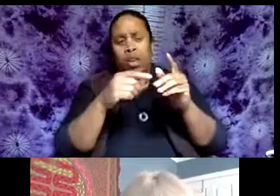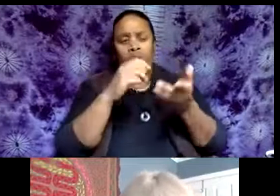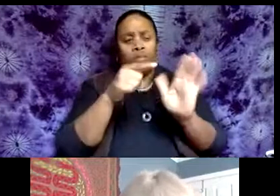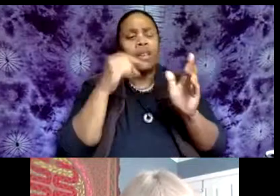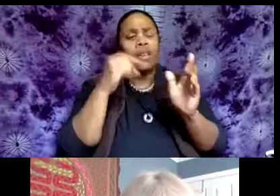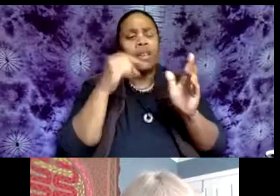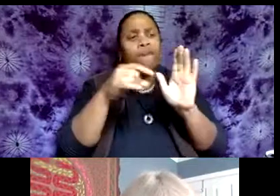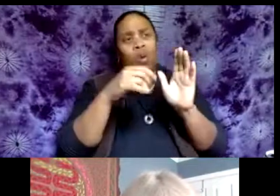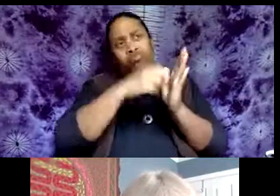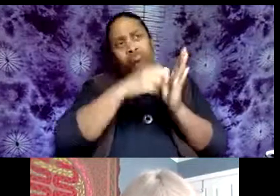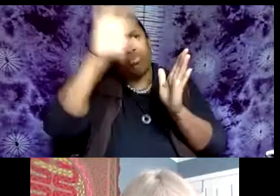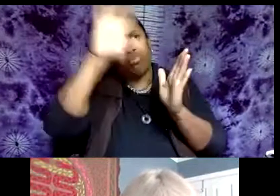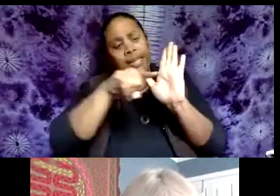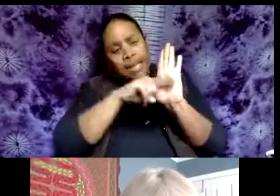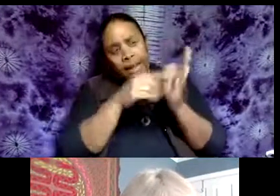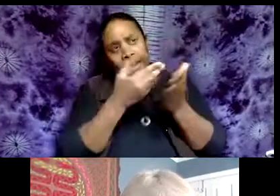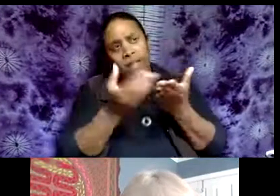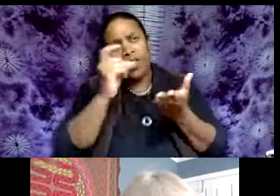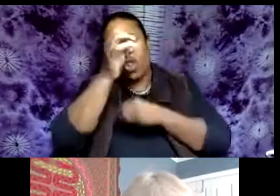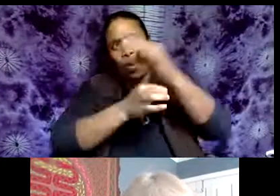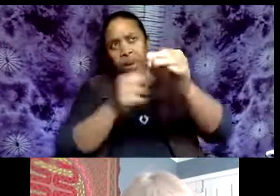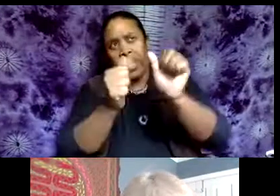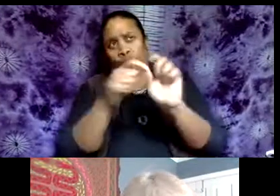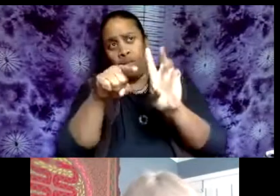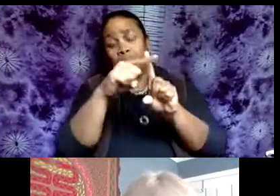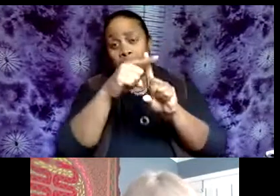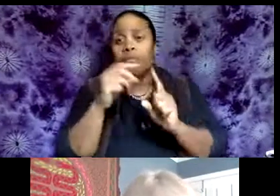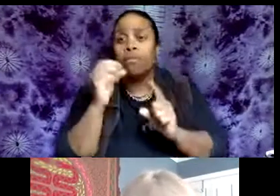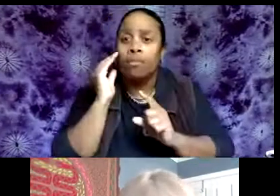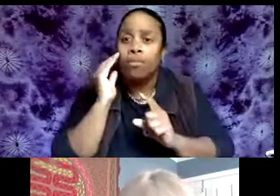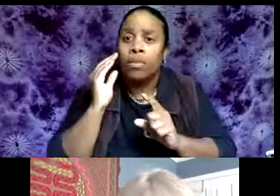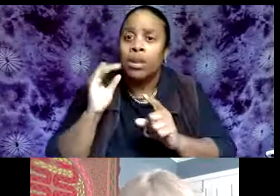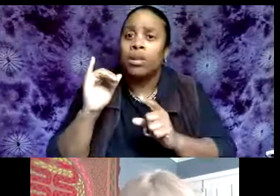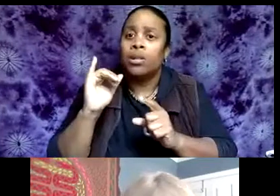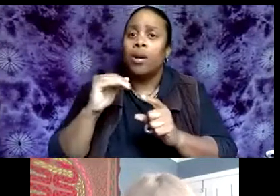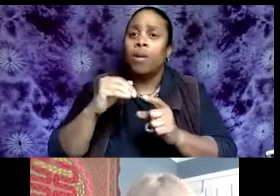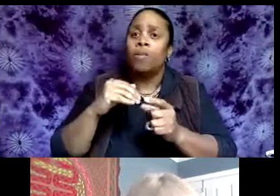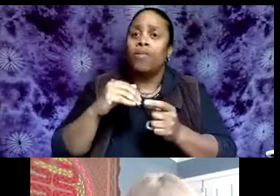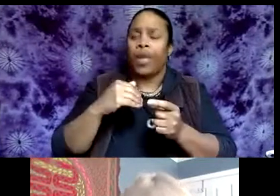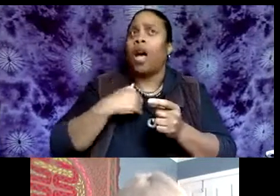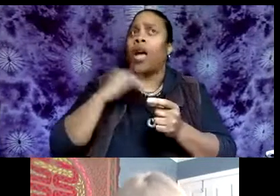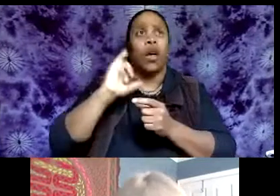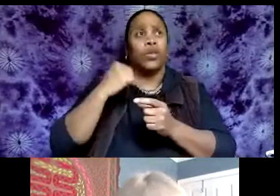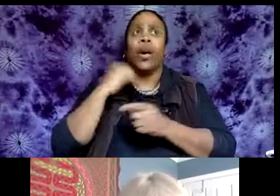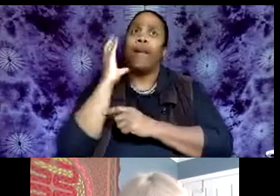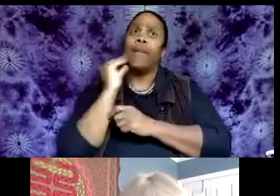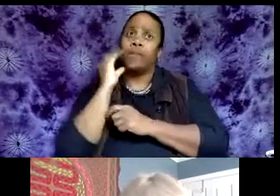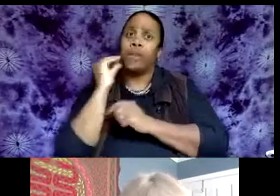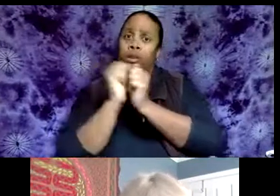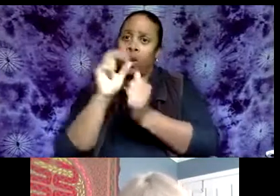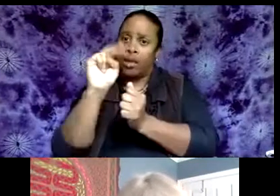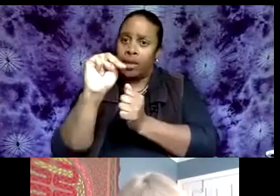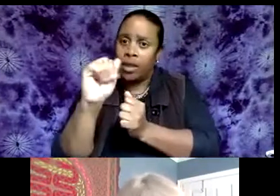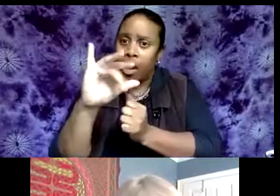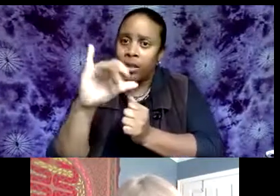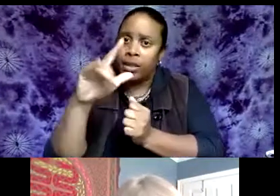called Tears and Healing from My Narcissistic Wounds. I too have a journey with narcissism. My mother was a narcissist and I also